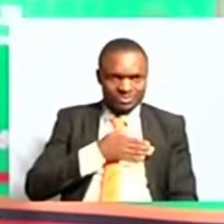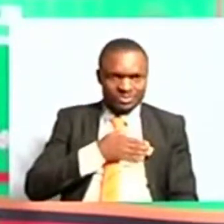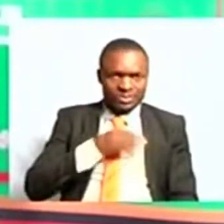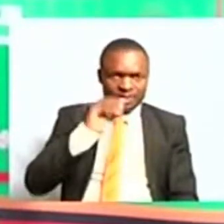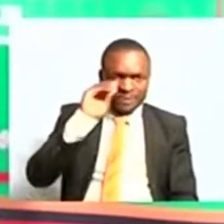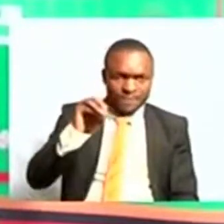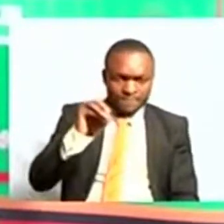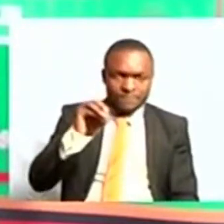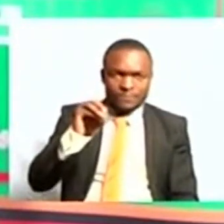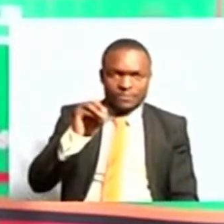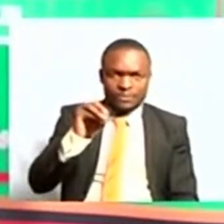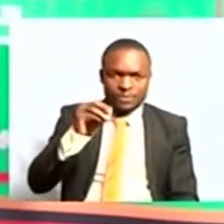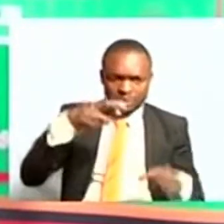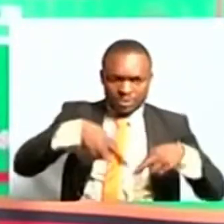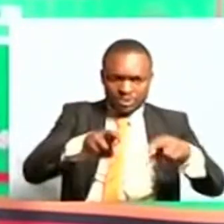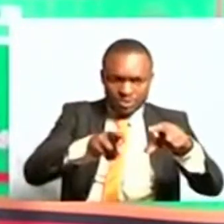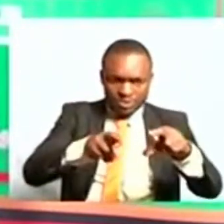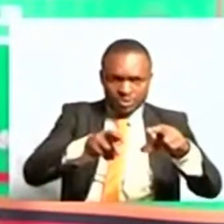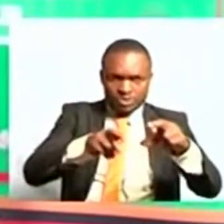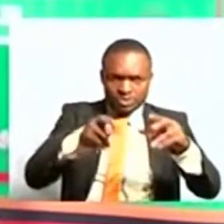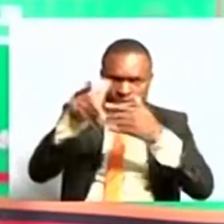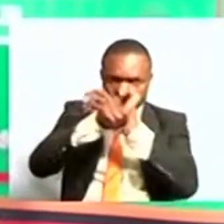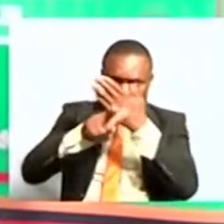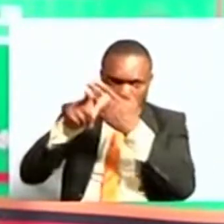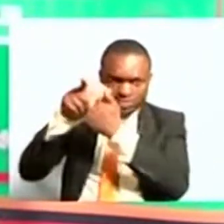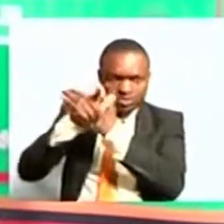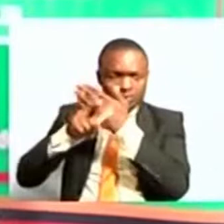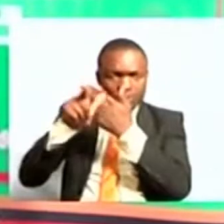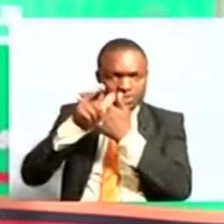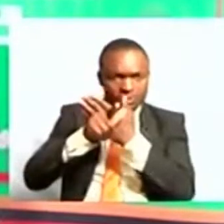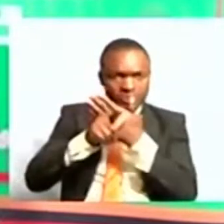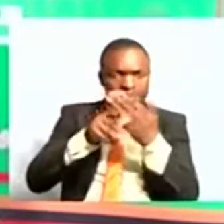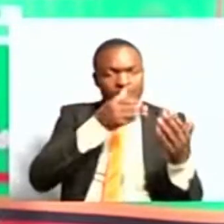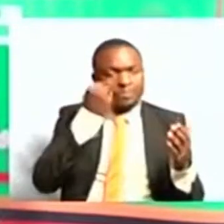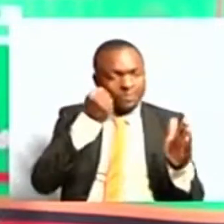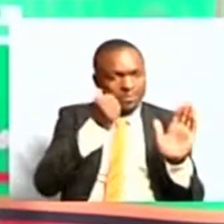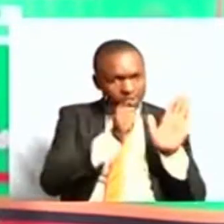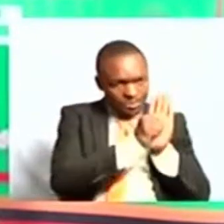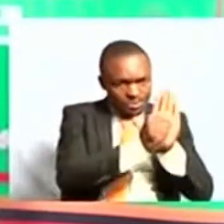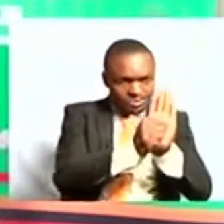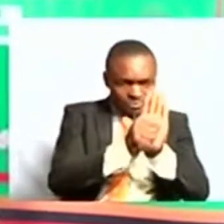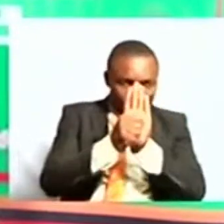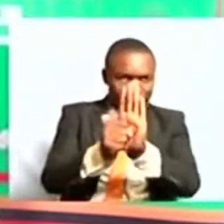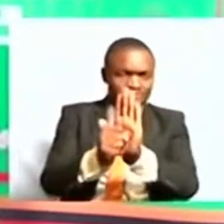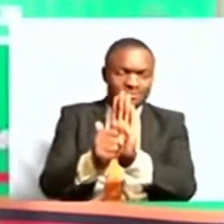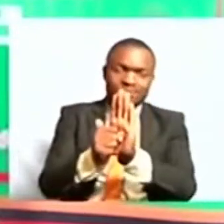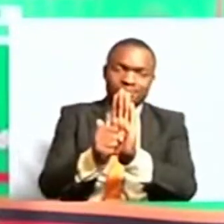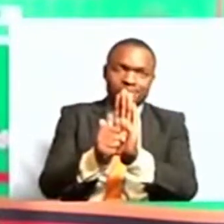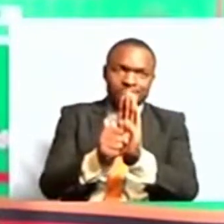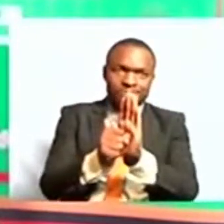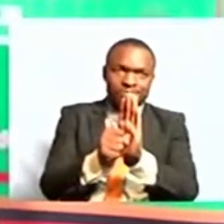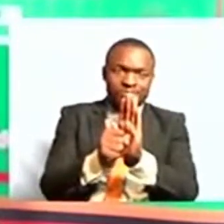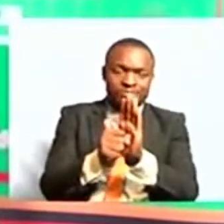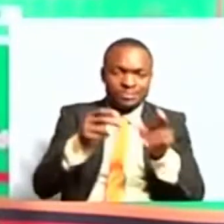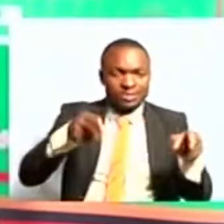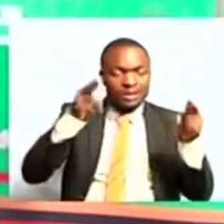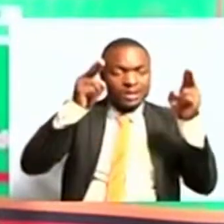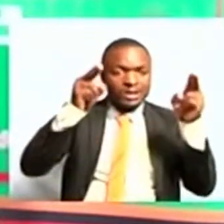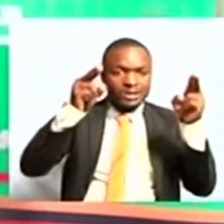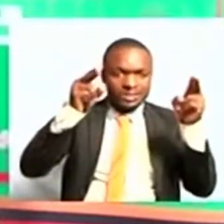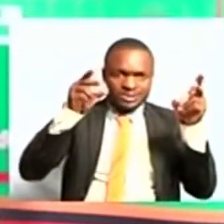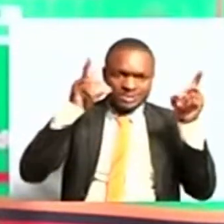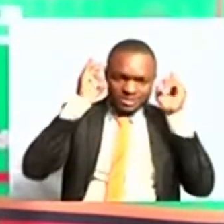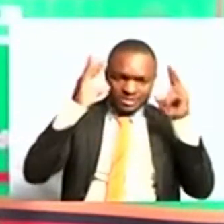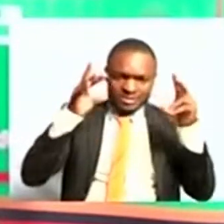cameras with proper warning posters of speed cameras ahead or all high-risk places.